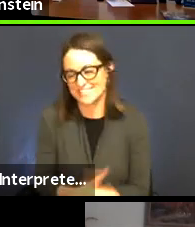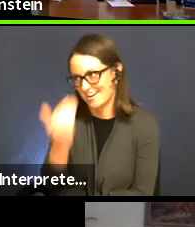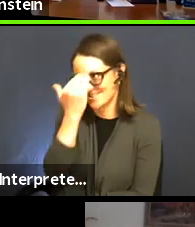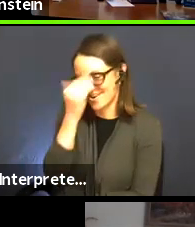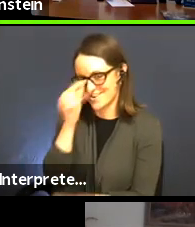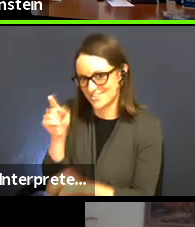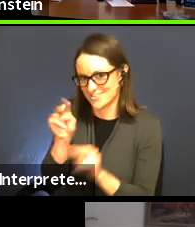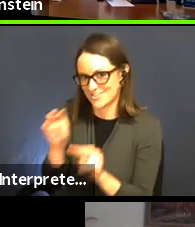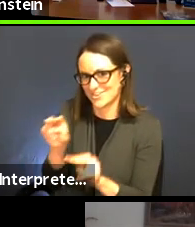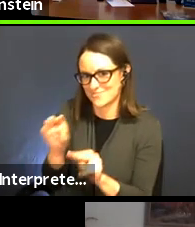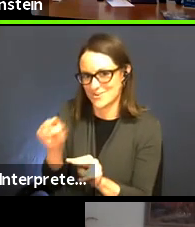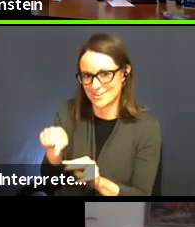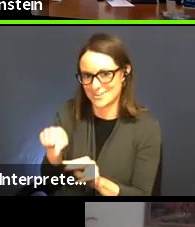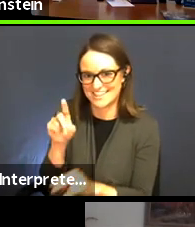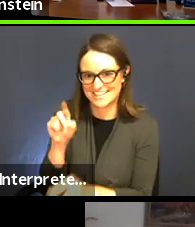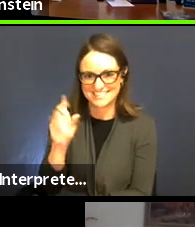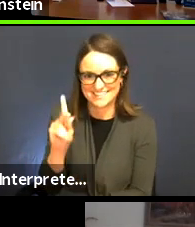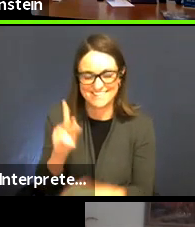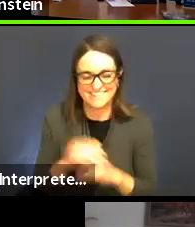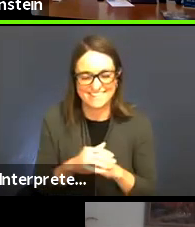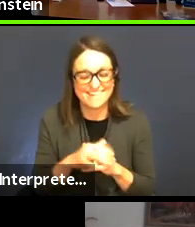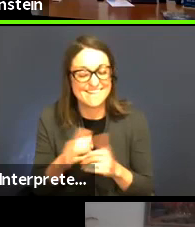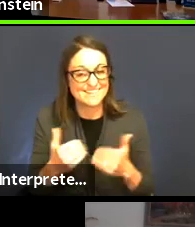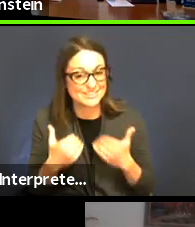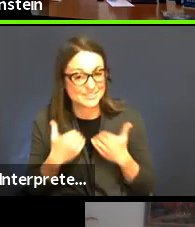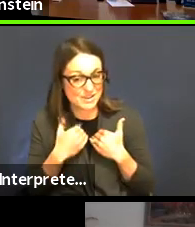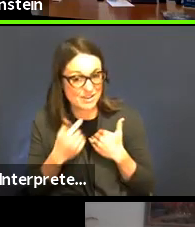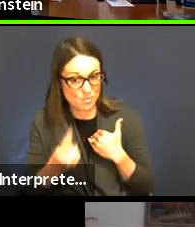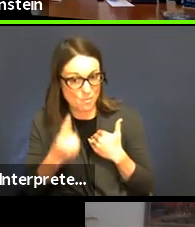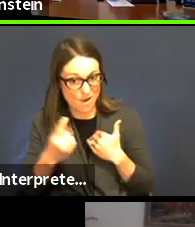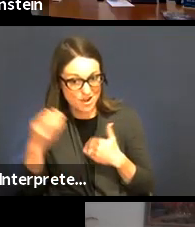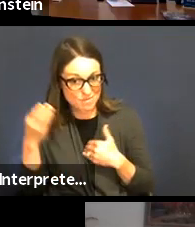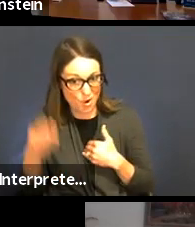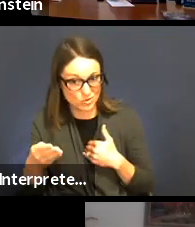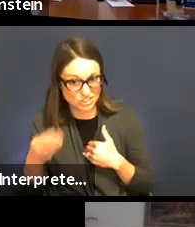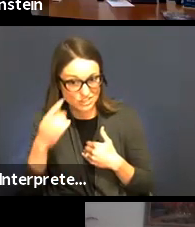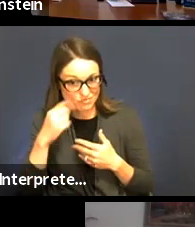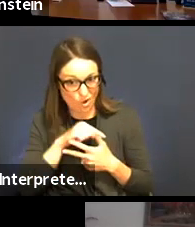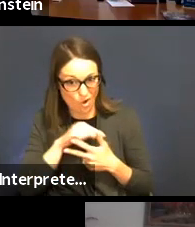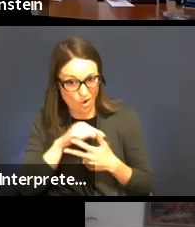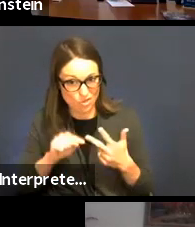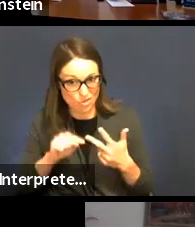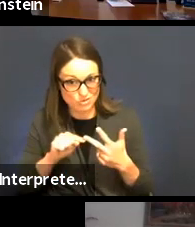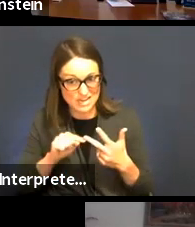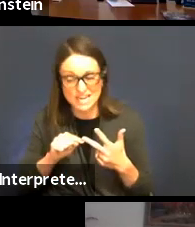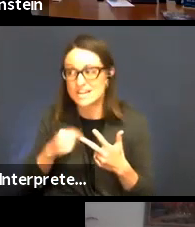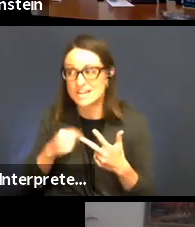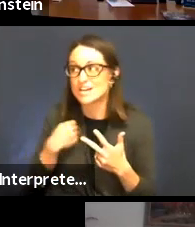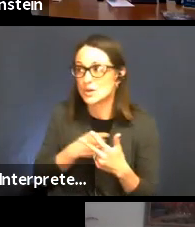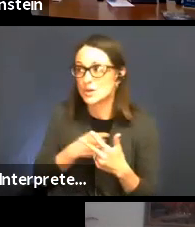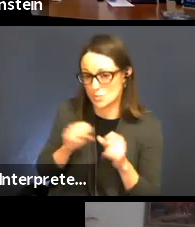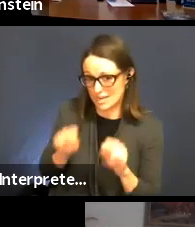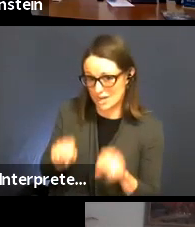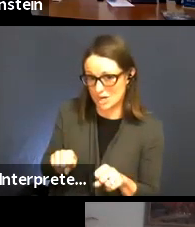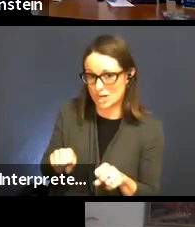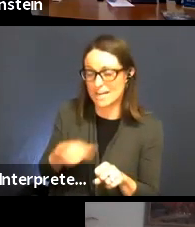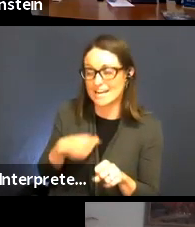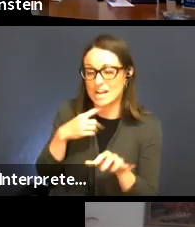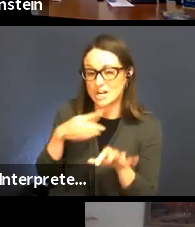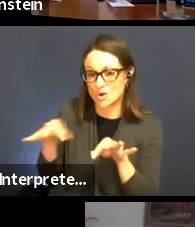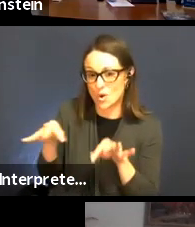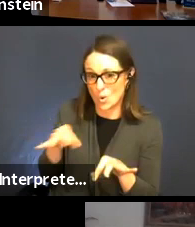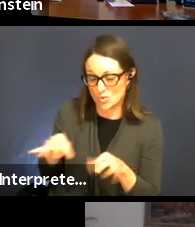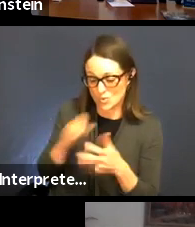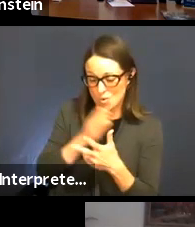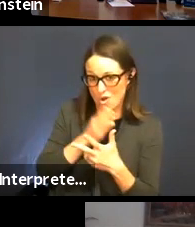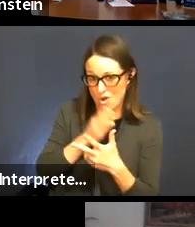Can you do all 3 of them? Can we get one motion for all 3? We could, and I can just go through all of them, and we